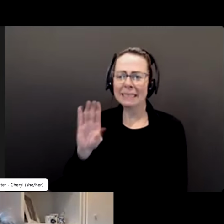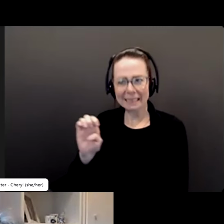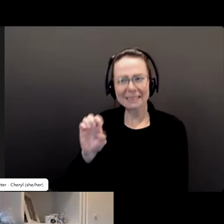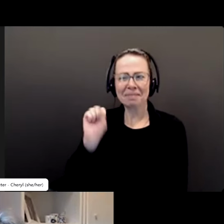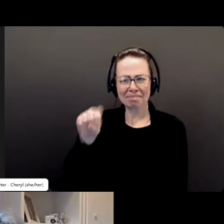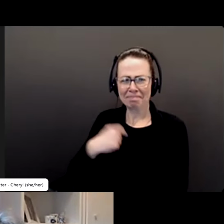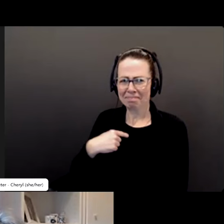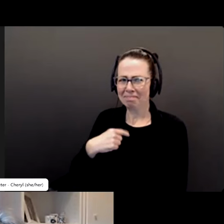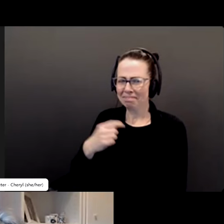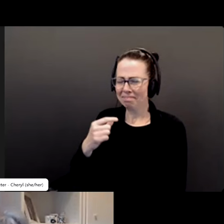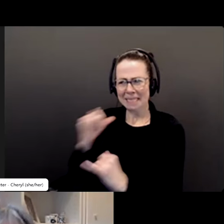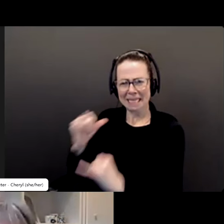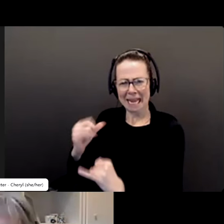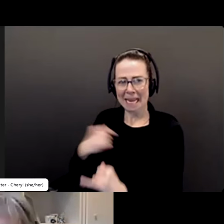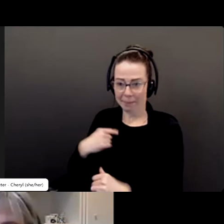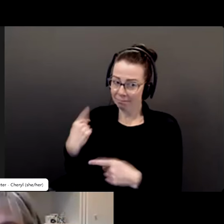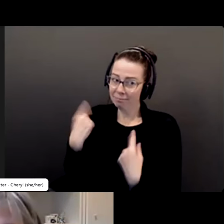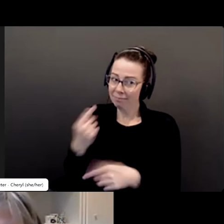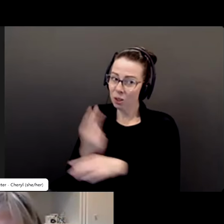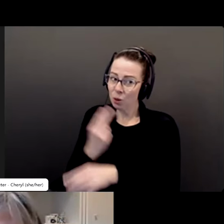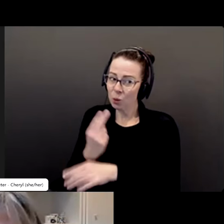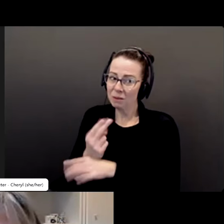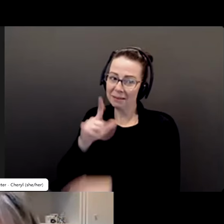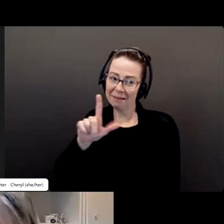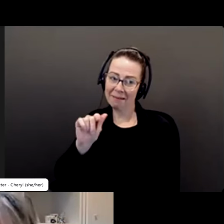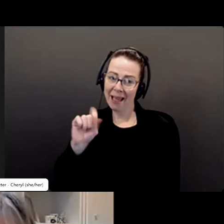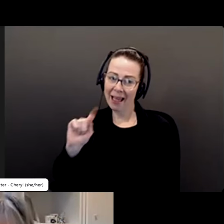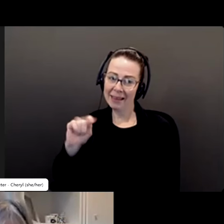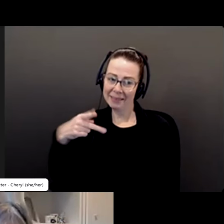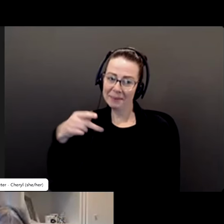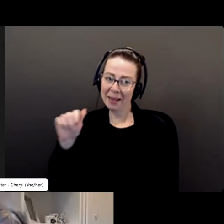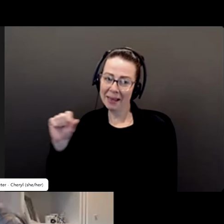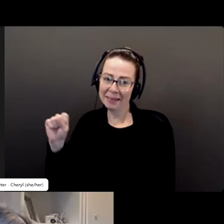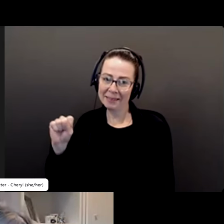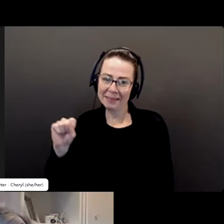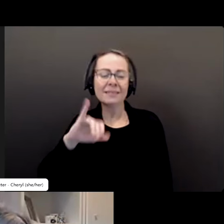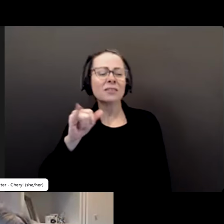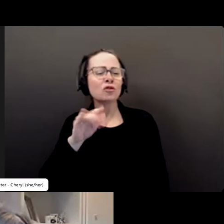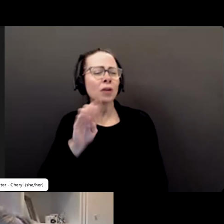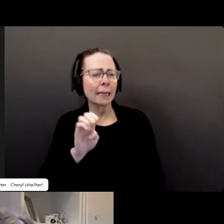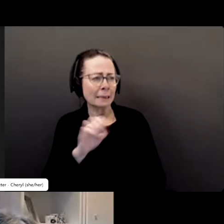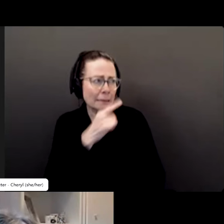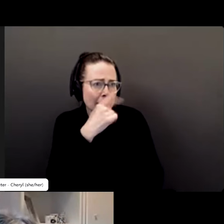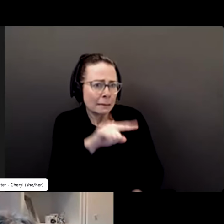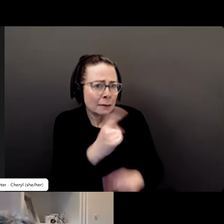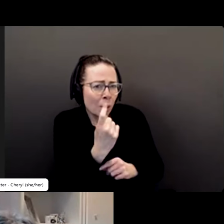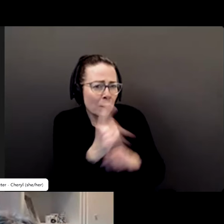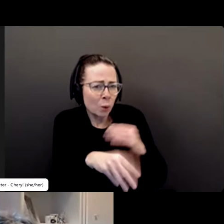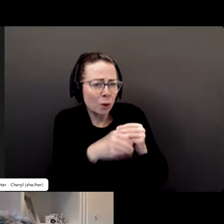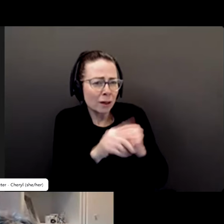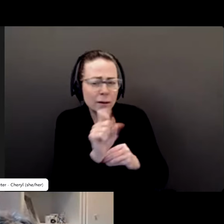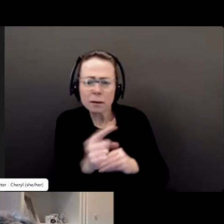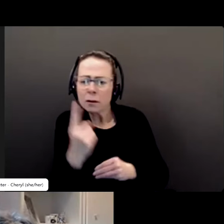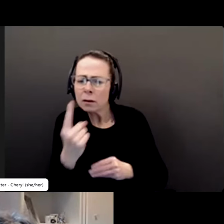a user of LastPass. Okay, I want to wrap up, Benedict, yep. But there was one question that I think that would be a short. Somebody had asked about getting late